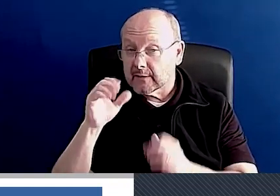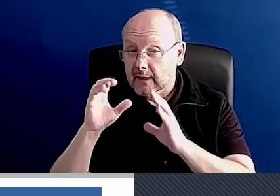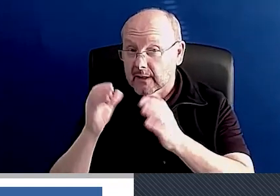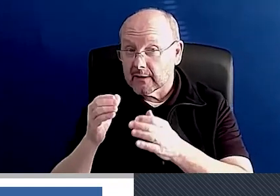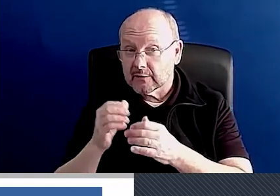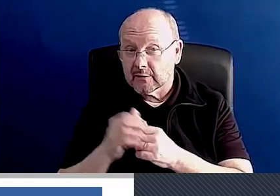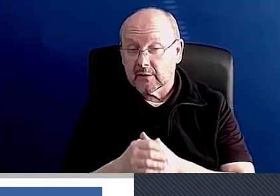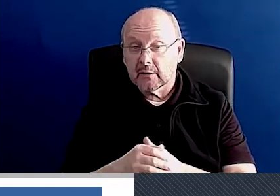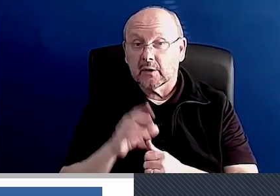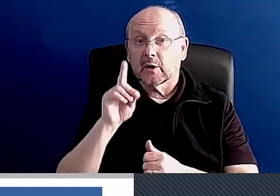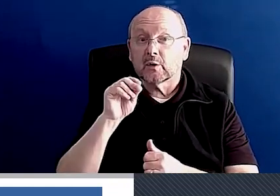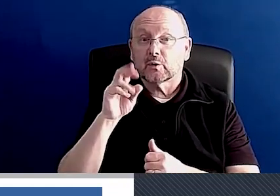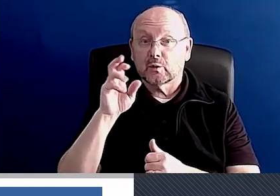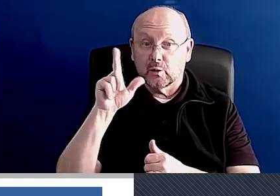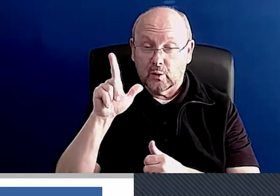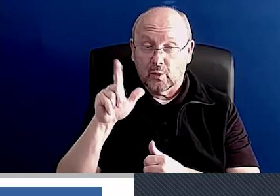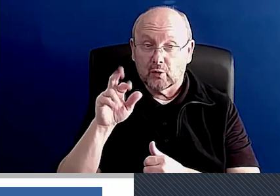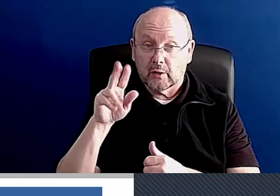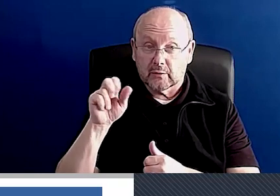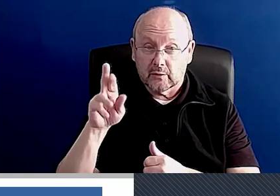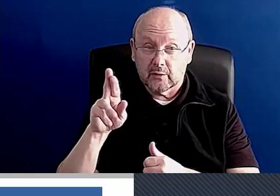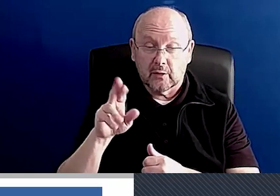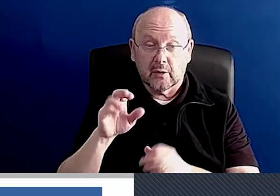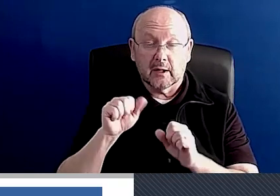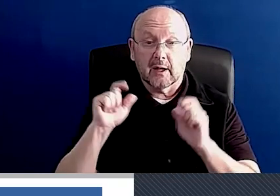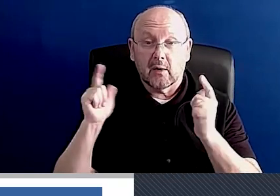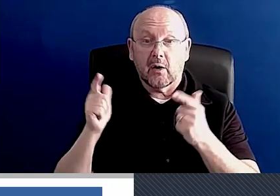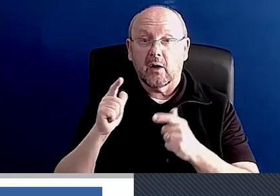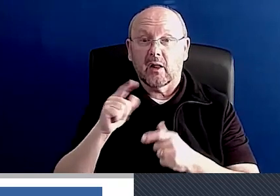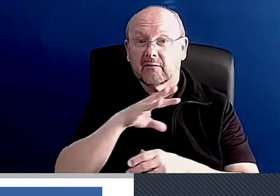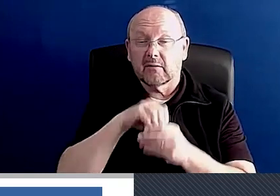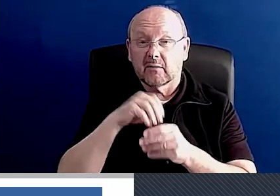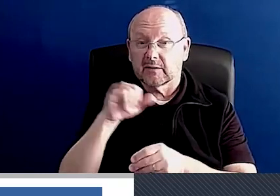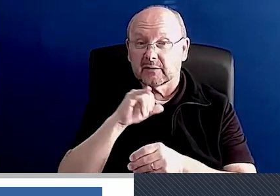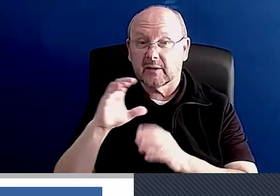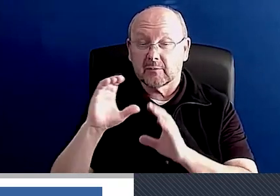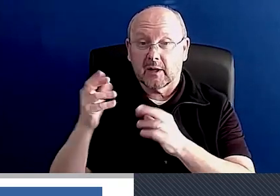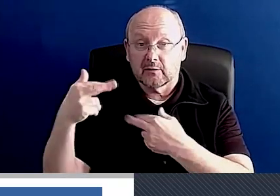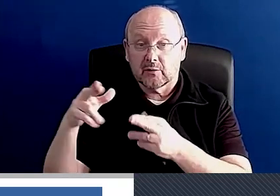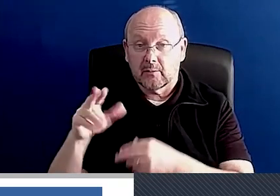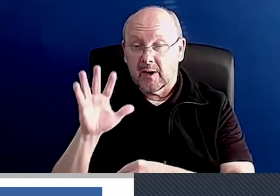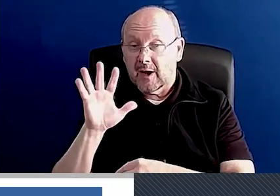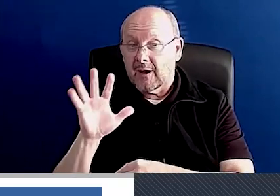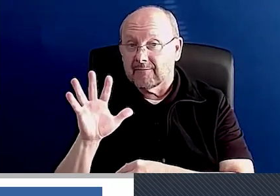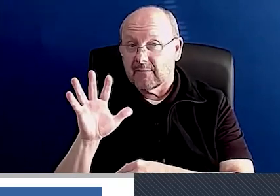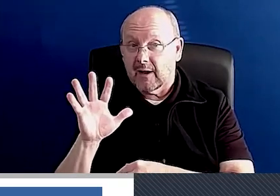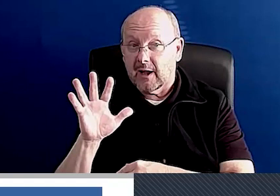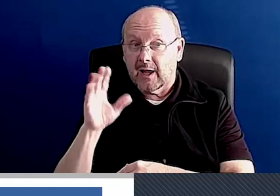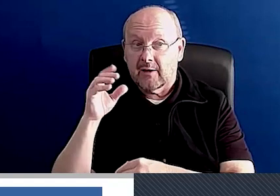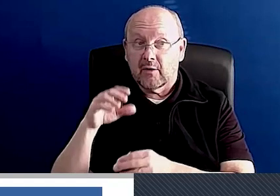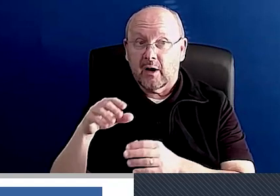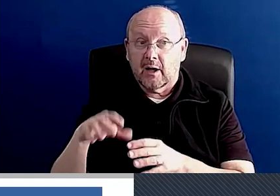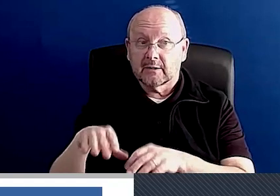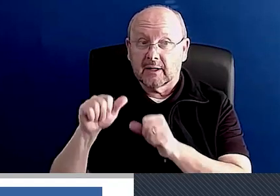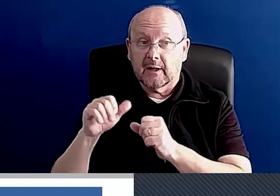roster classes. So we could be all in the same classroom, but maybe these 5 students are taking the class 4 credit and the rest